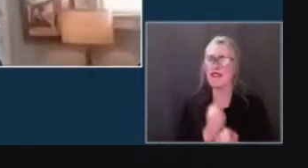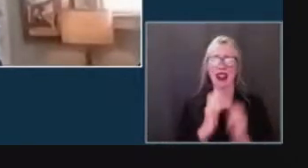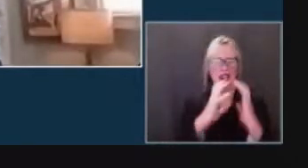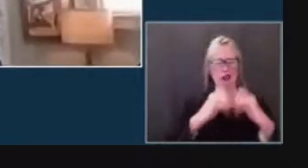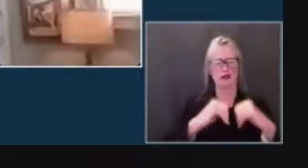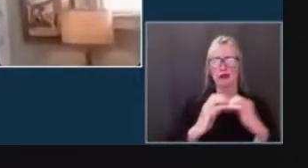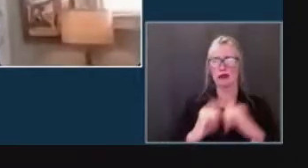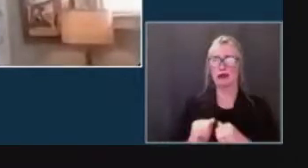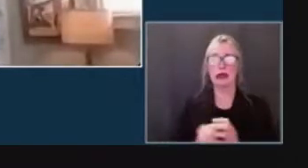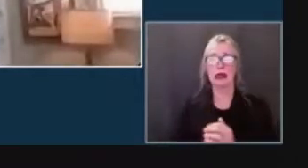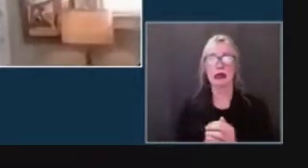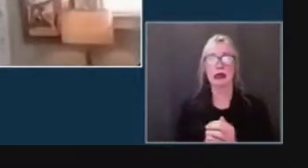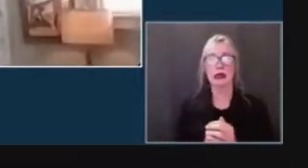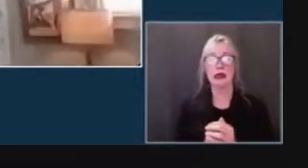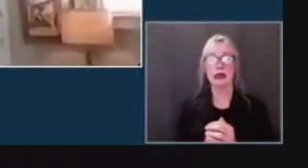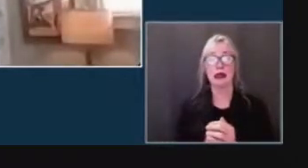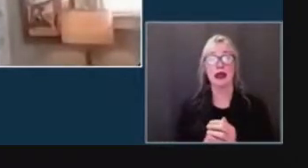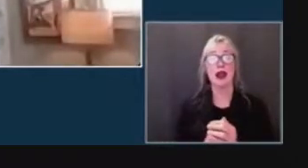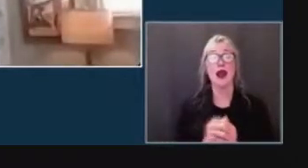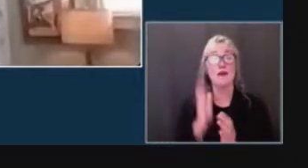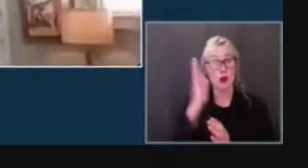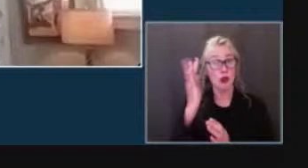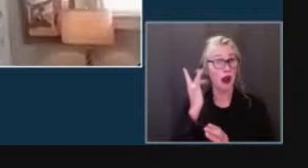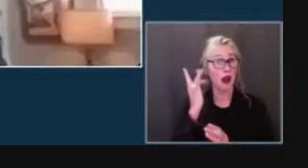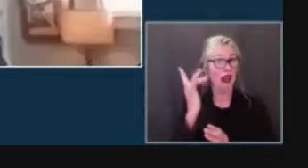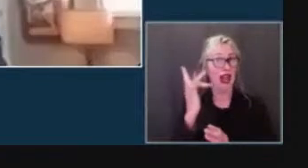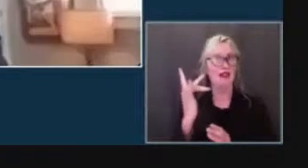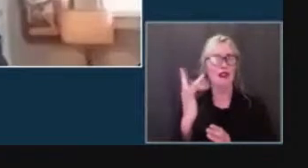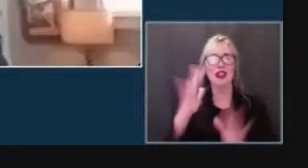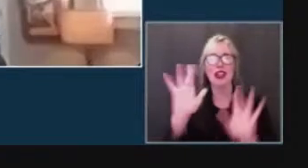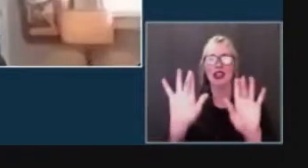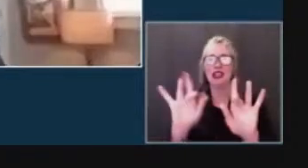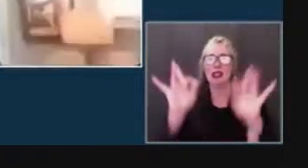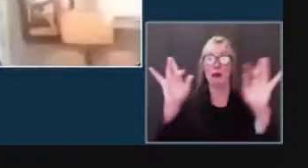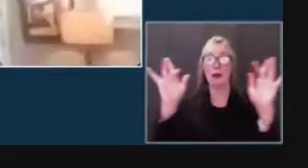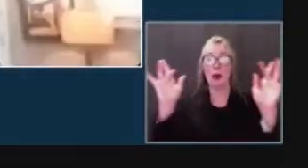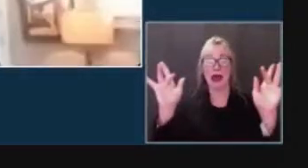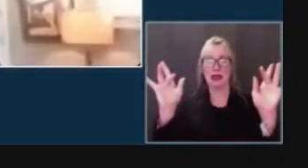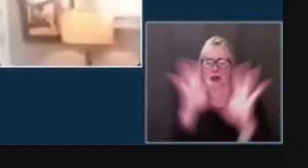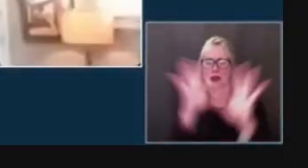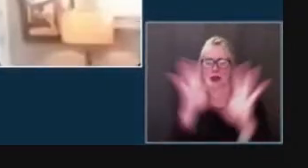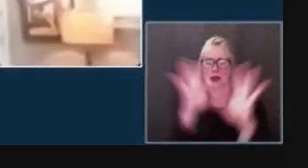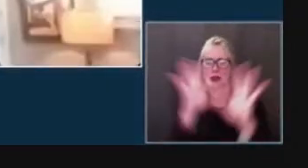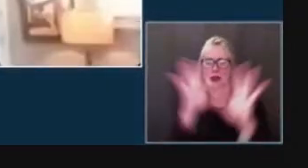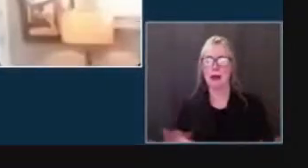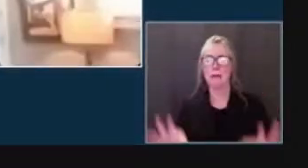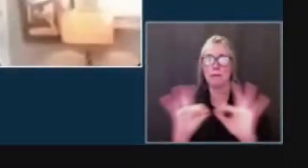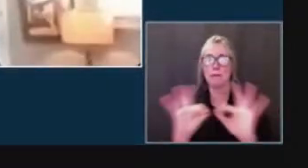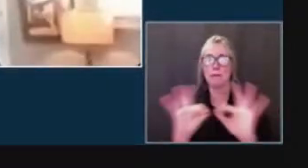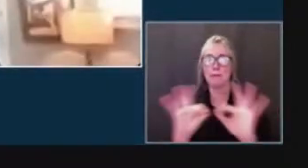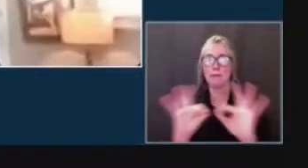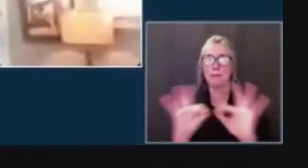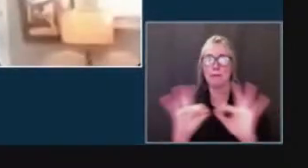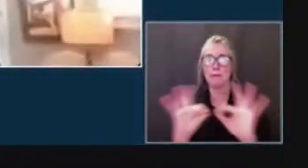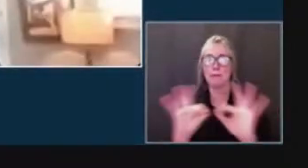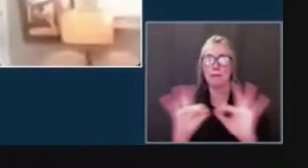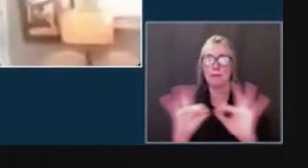California's future is bright. I feel more confident now than ever. But we can't take anything for